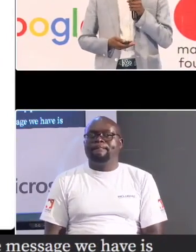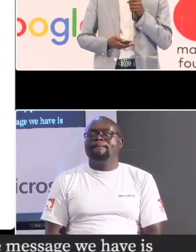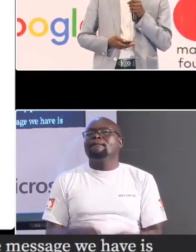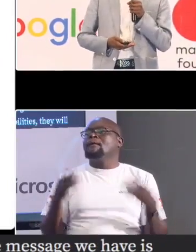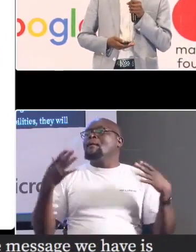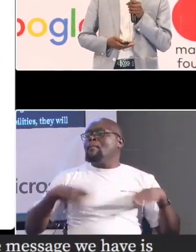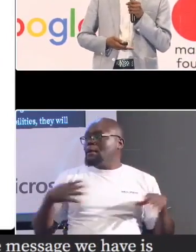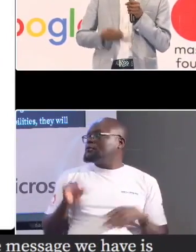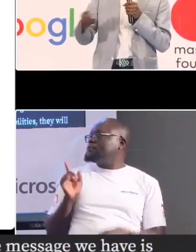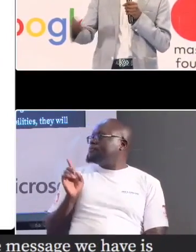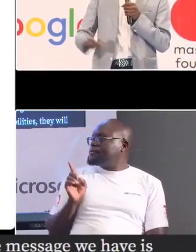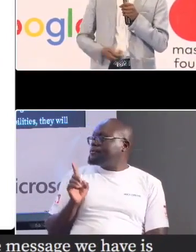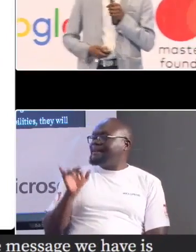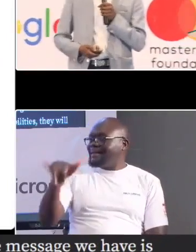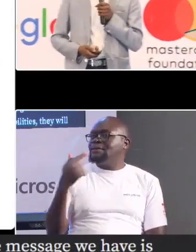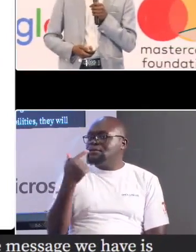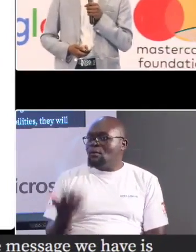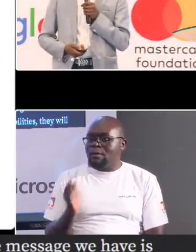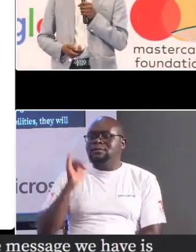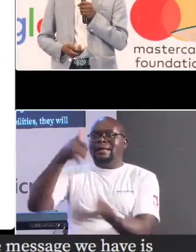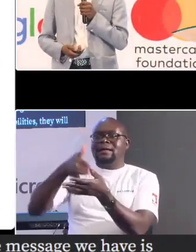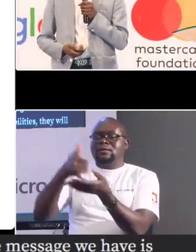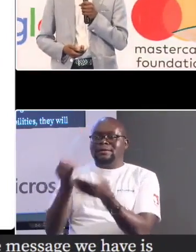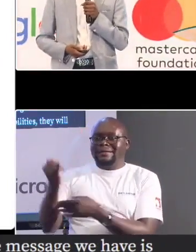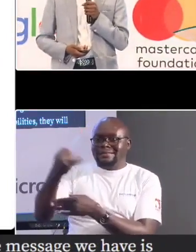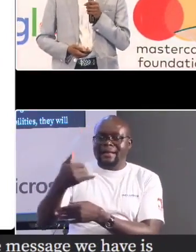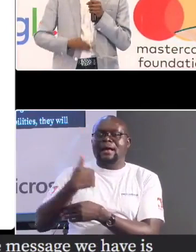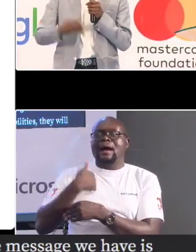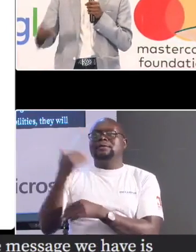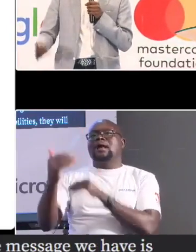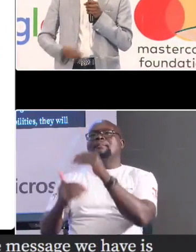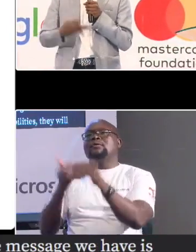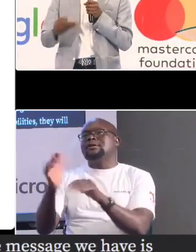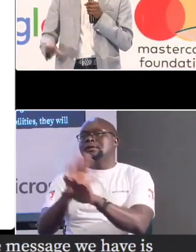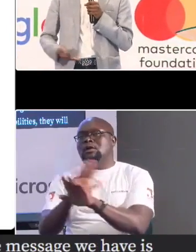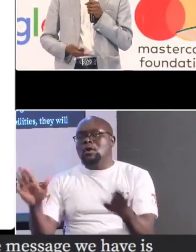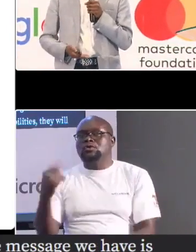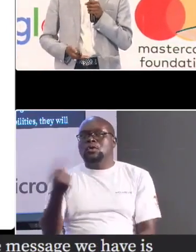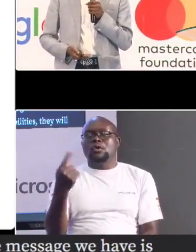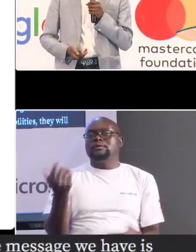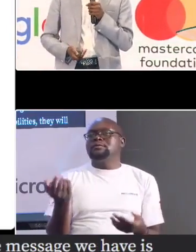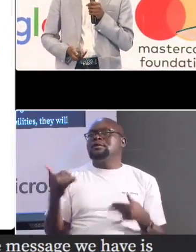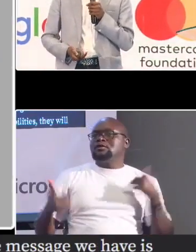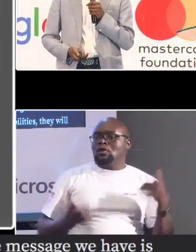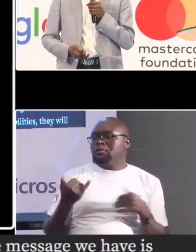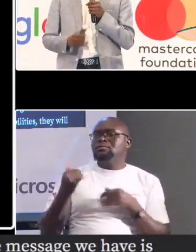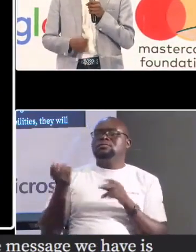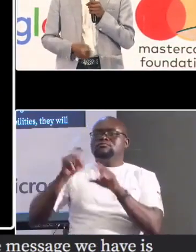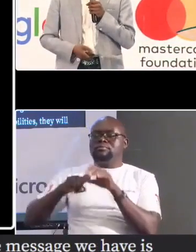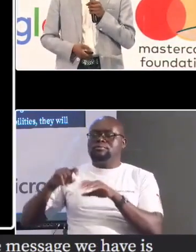Complicated diagram on screen, but just to say inclusive design has a process. So it's not just drawings on a page.